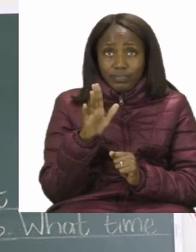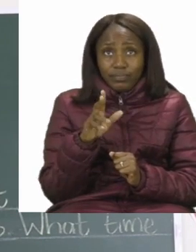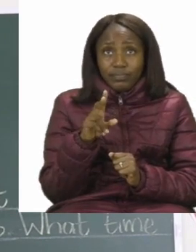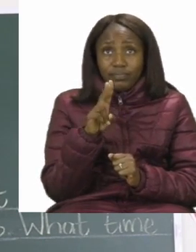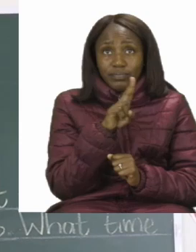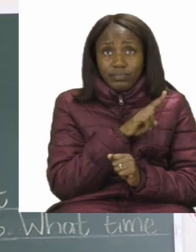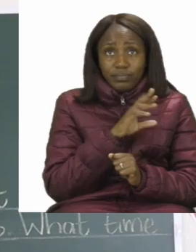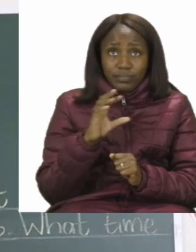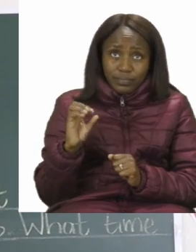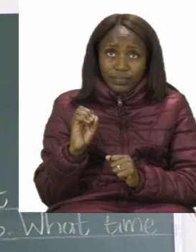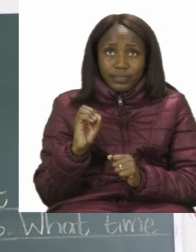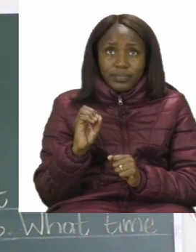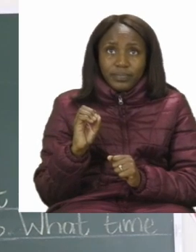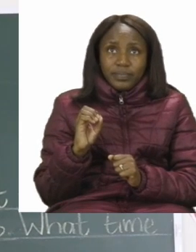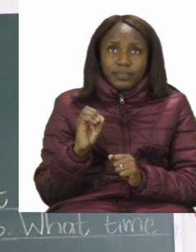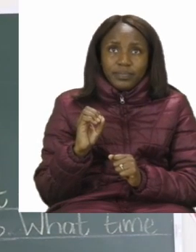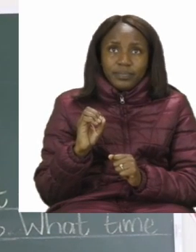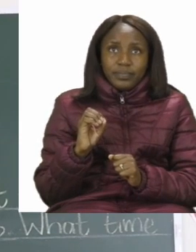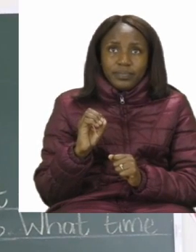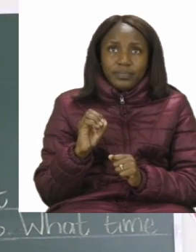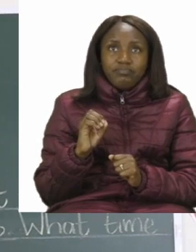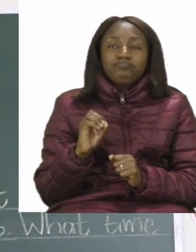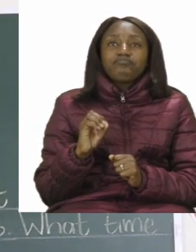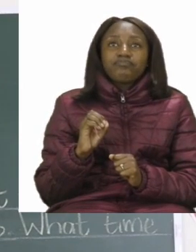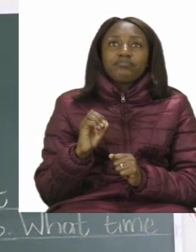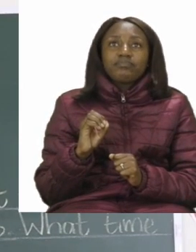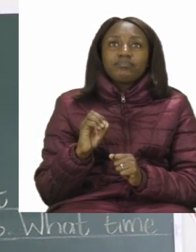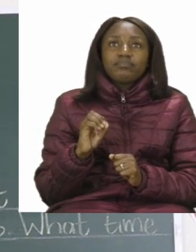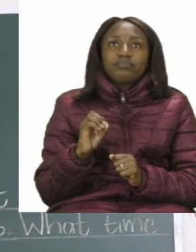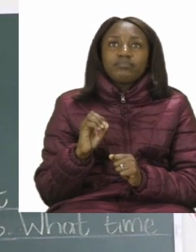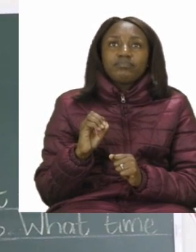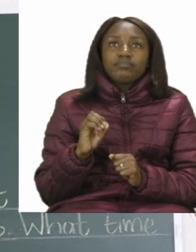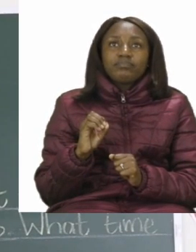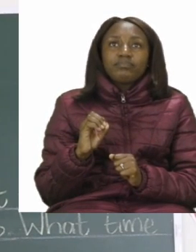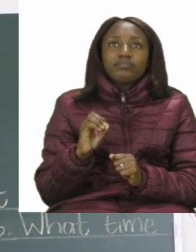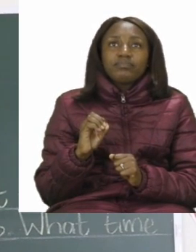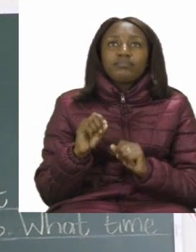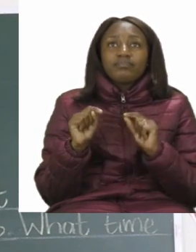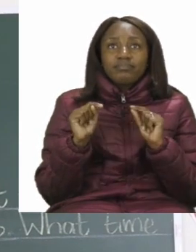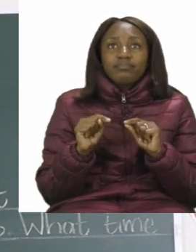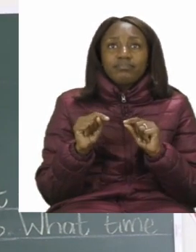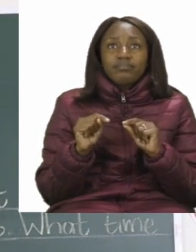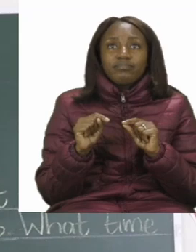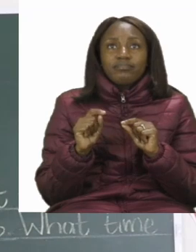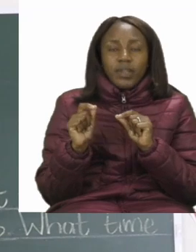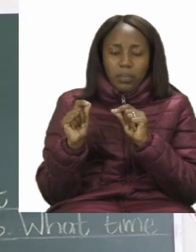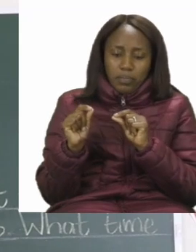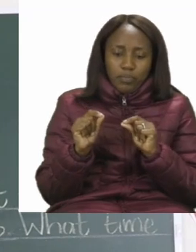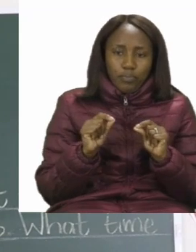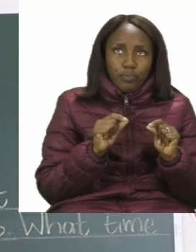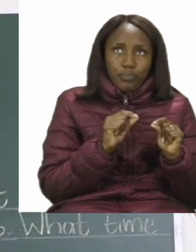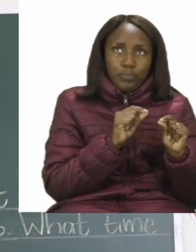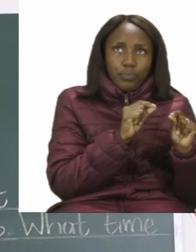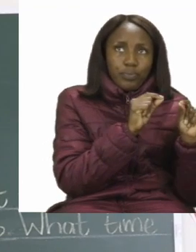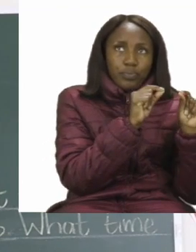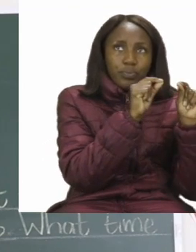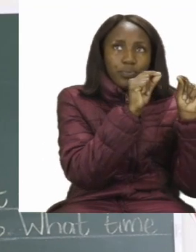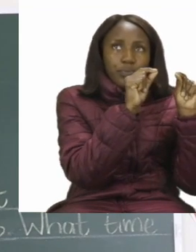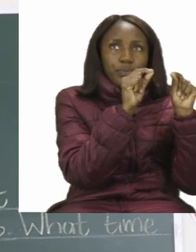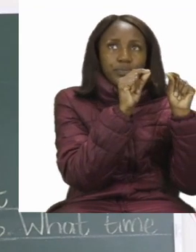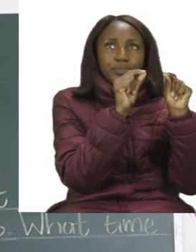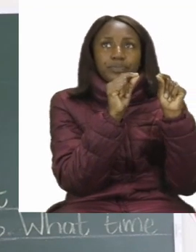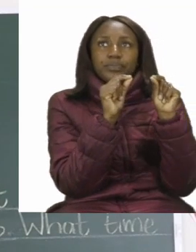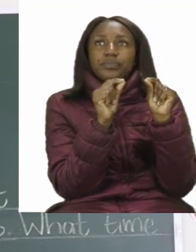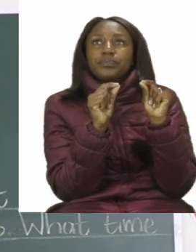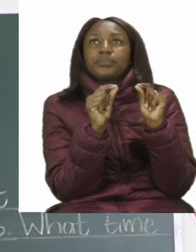15, 20. Okay, so now we take our minute hand